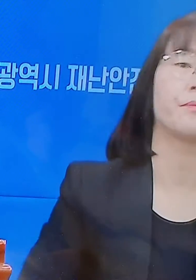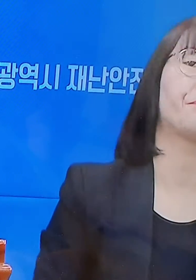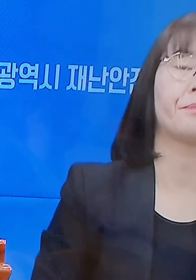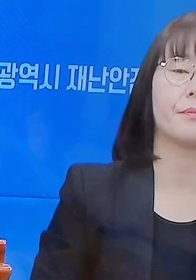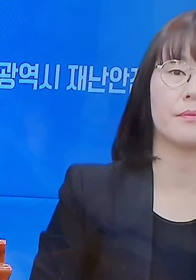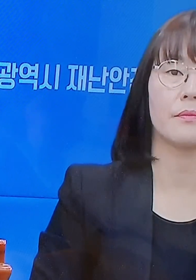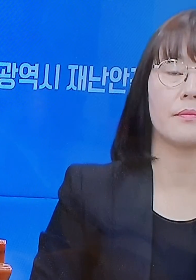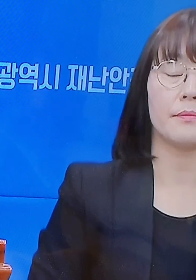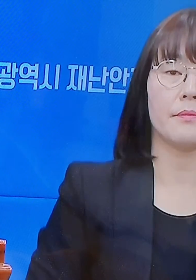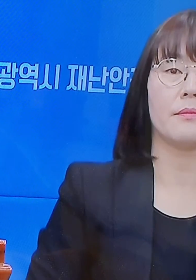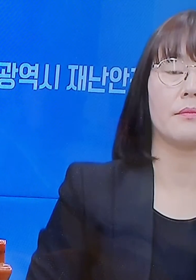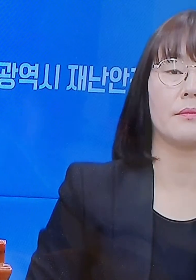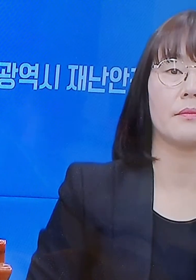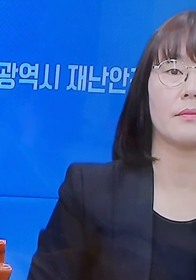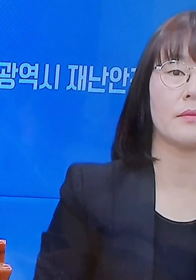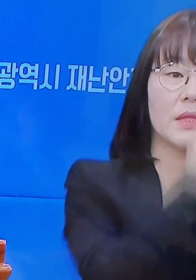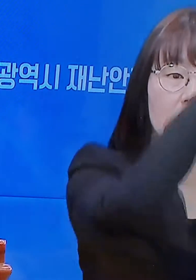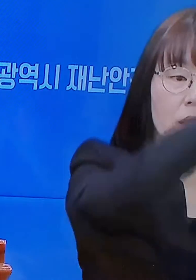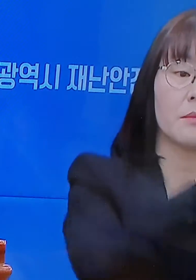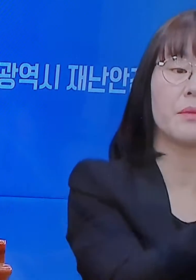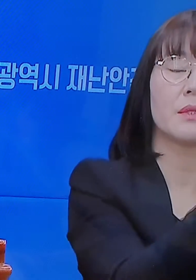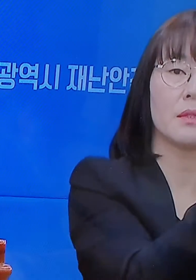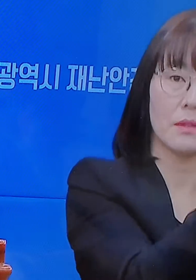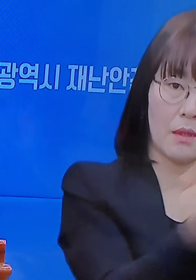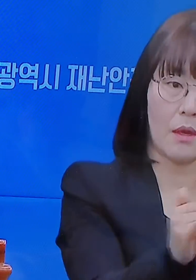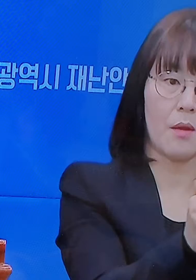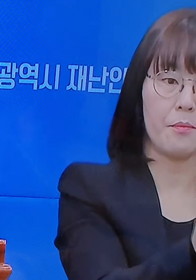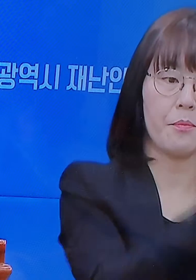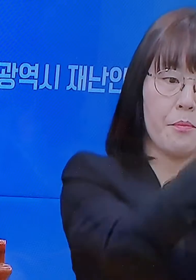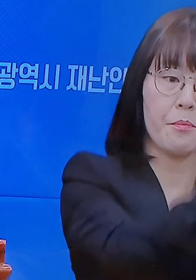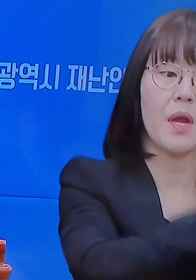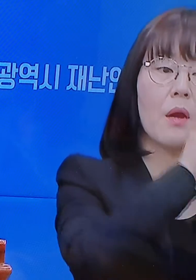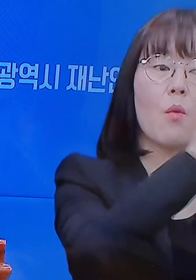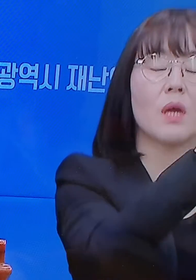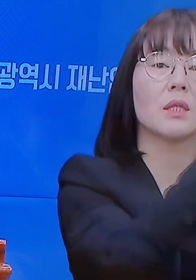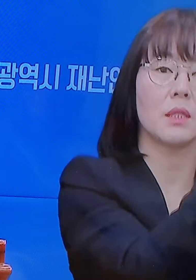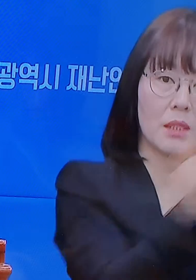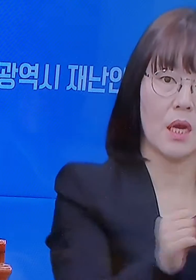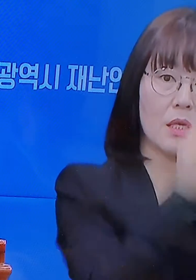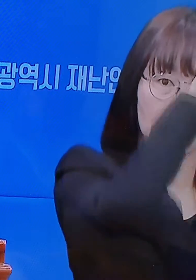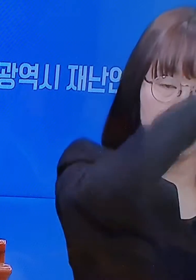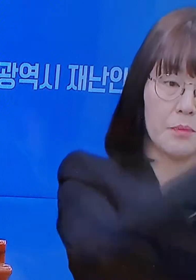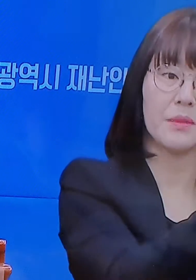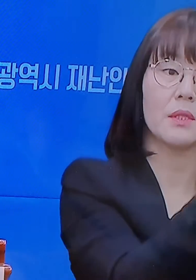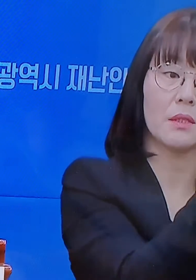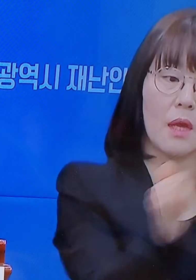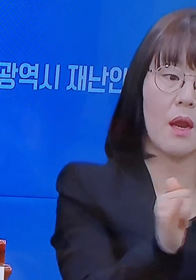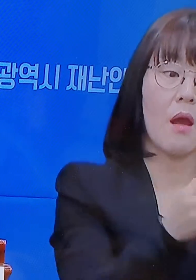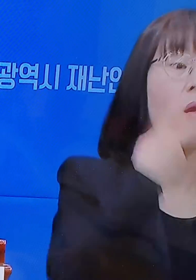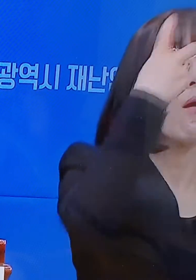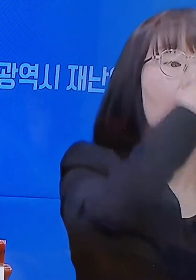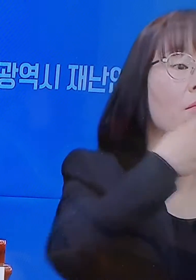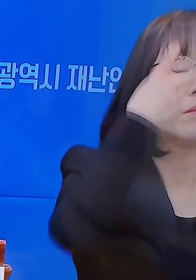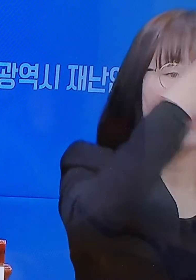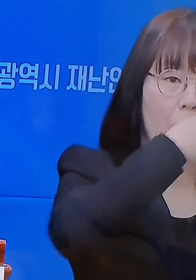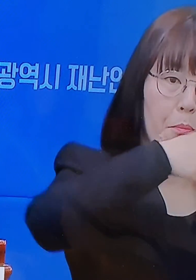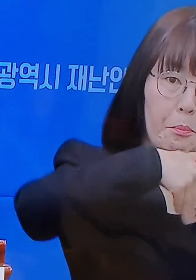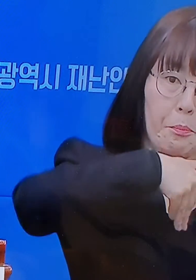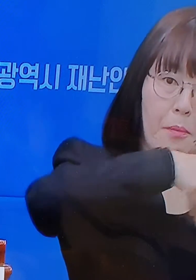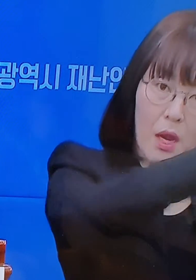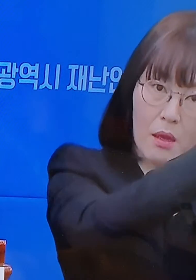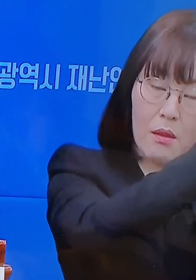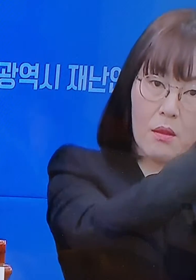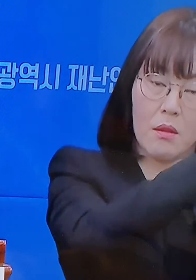infected. Even young people can't withstand corona attacks if their